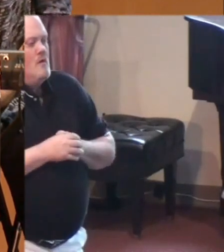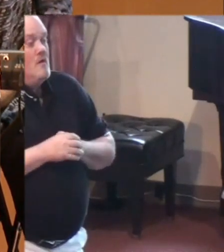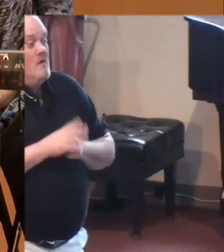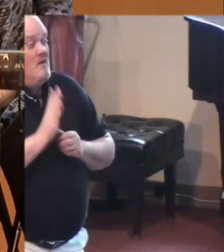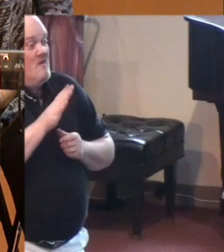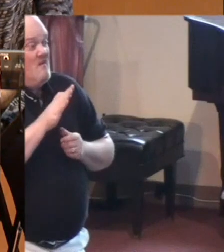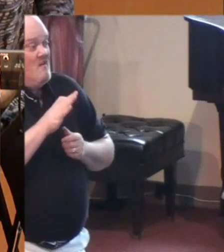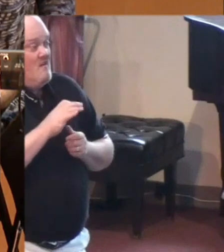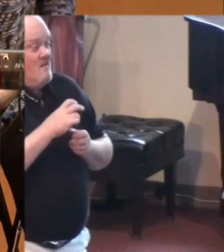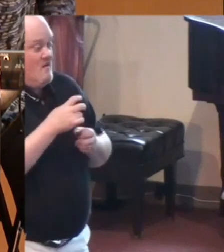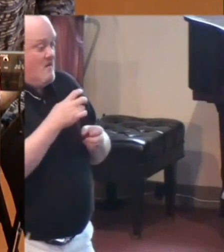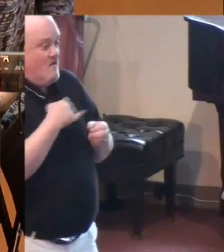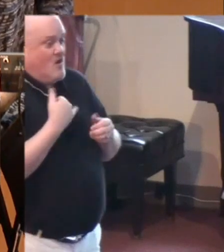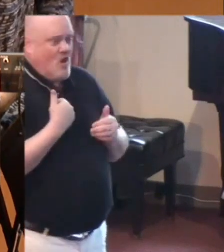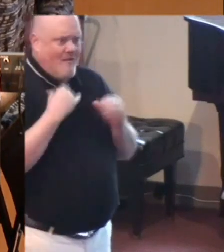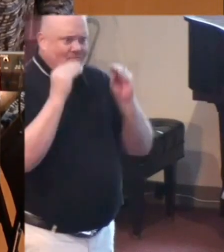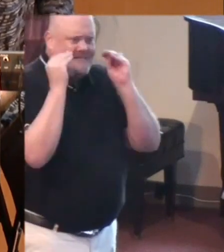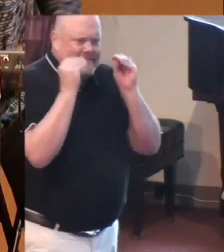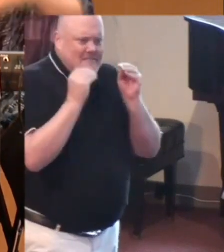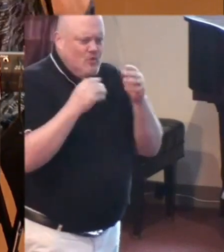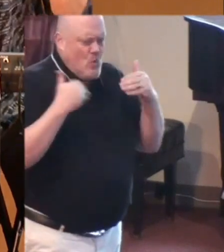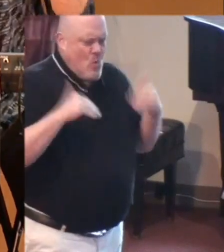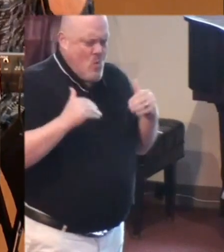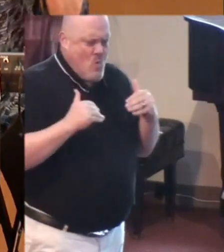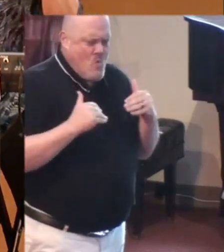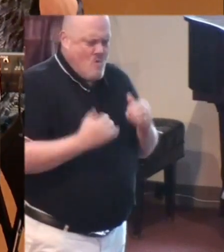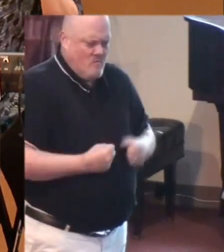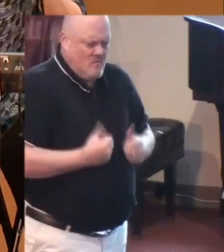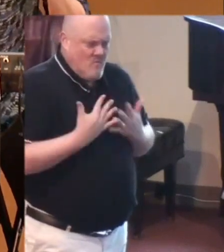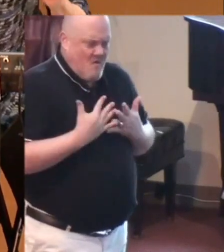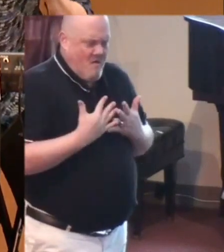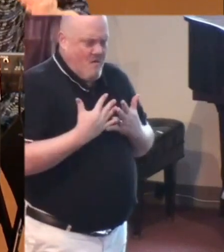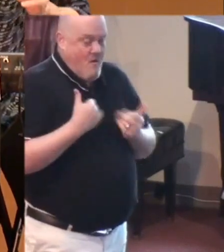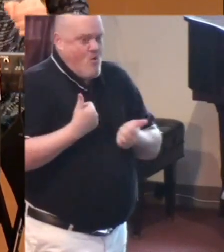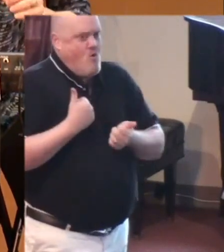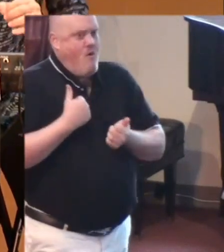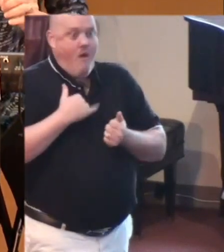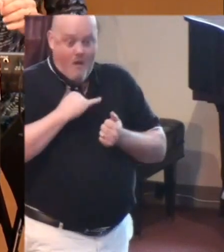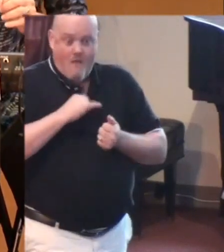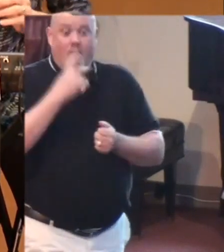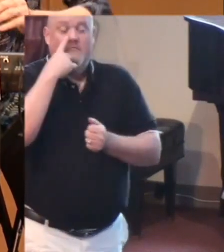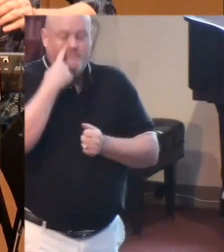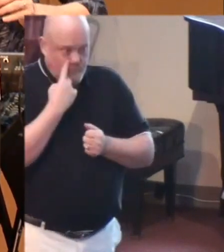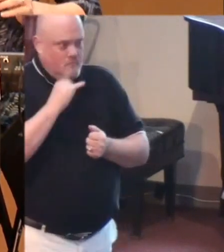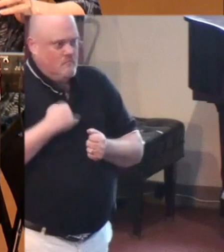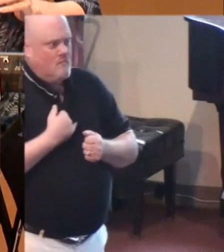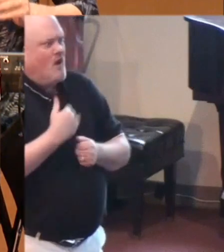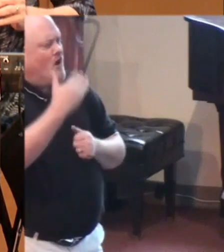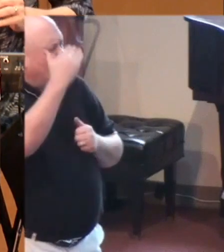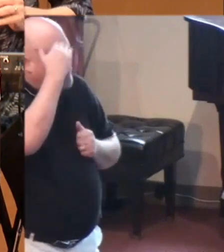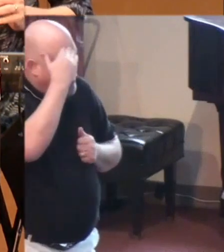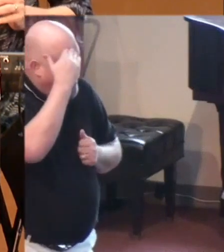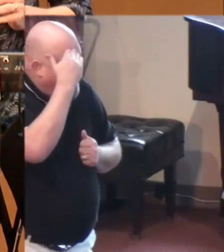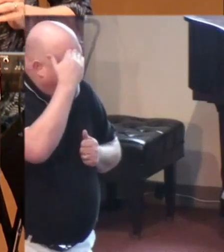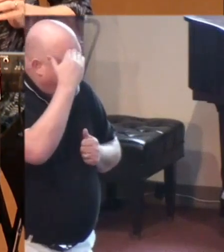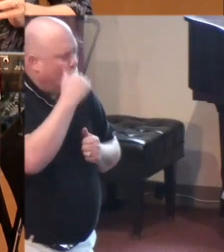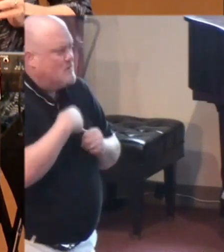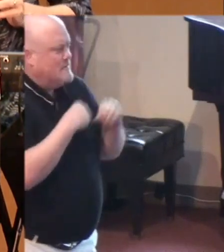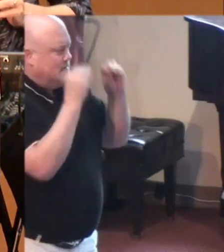spite of these beautiful teachings, which have been, they've proven to me time and time again that there not